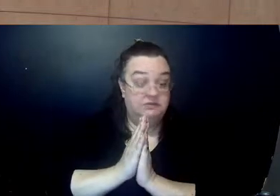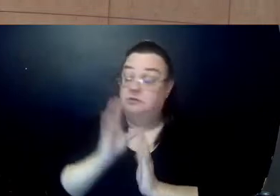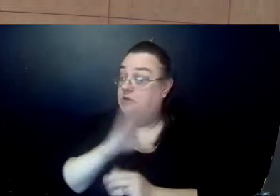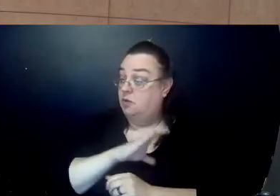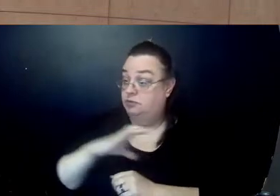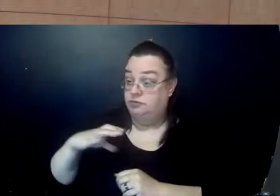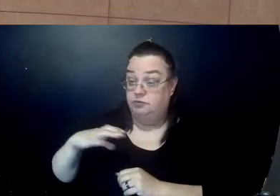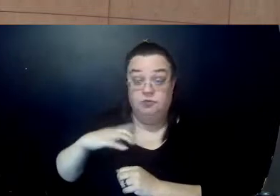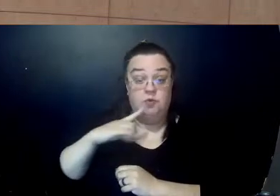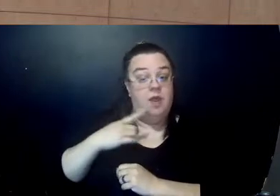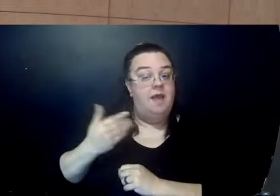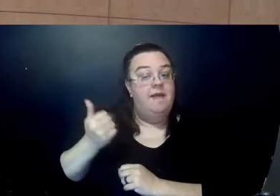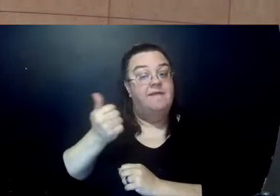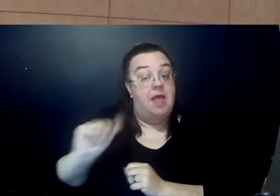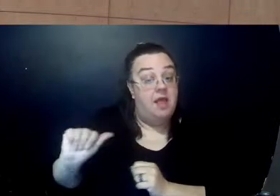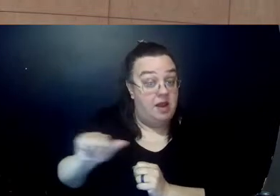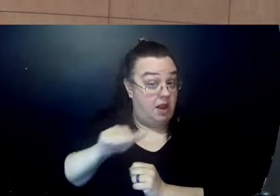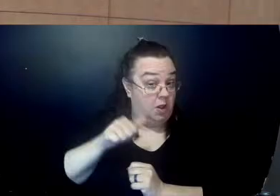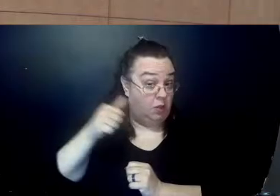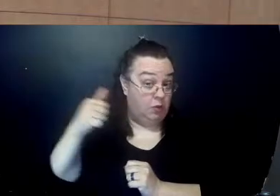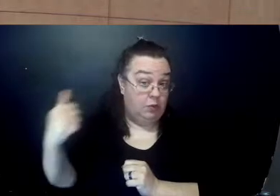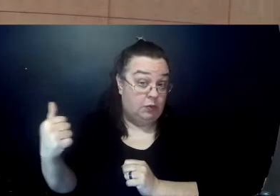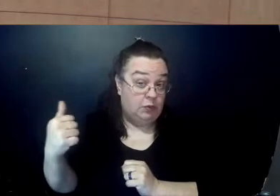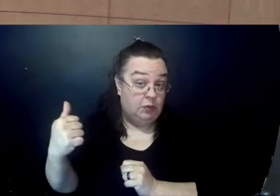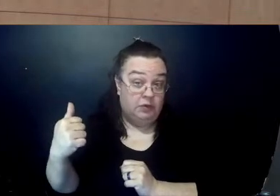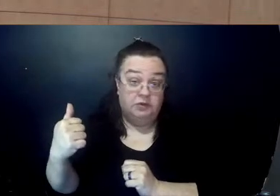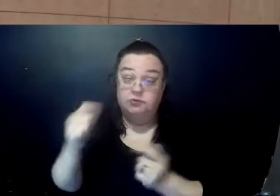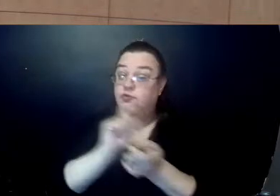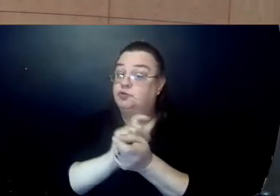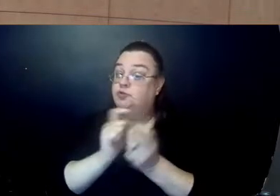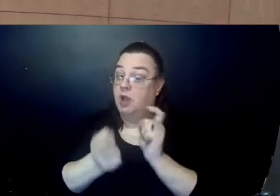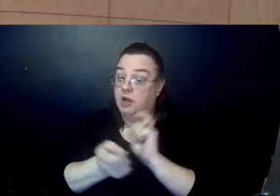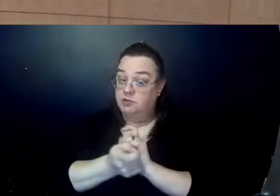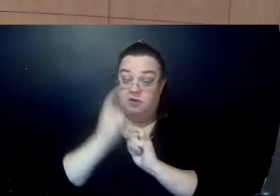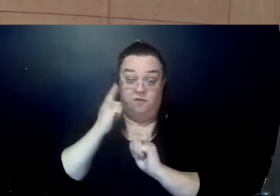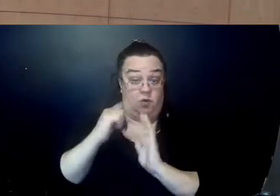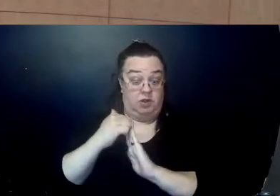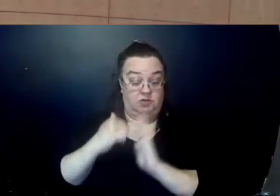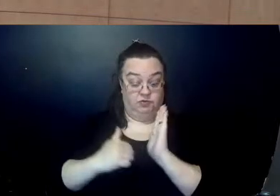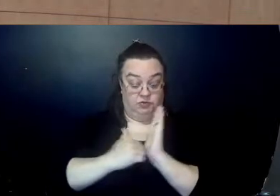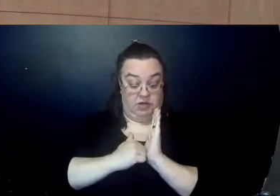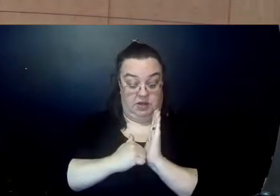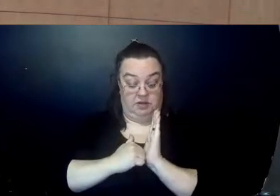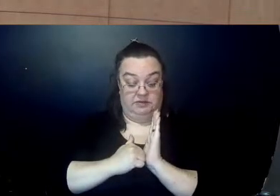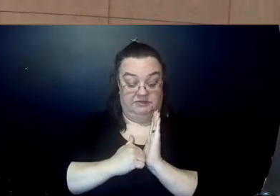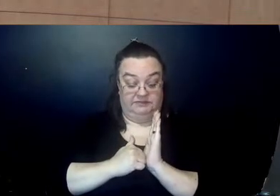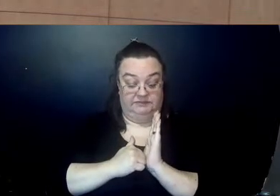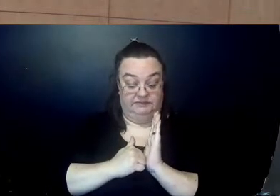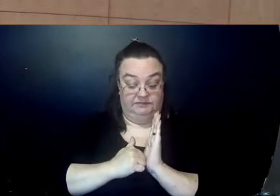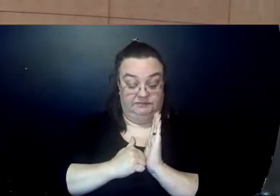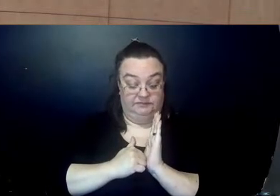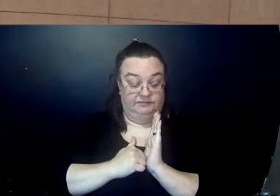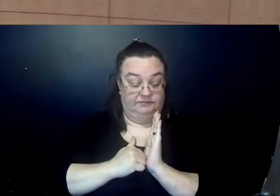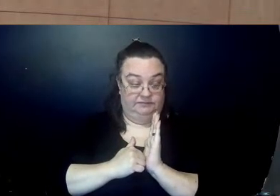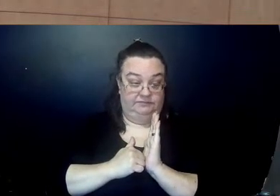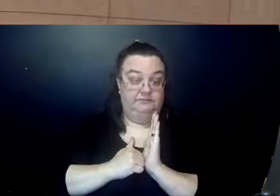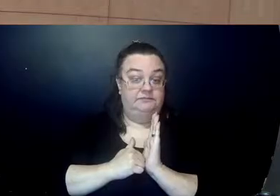Council, are there any other changes to the agenda that you would